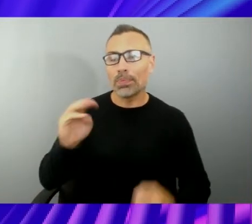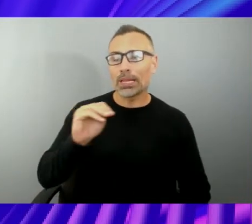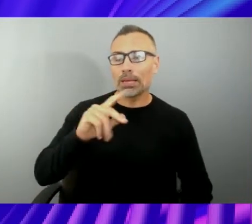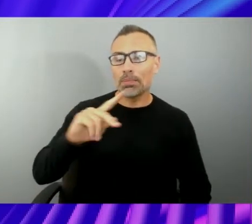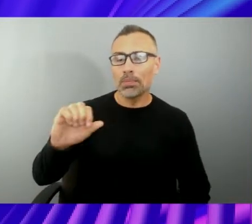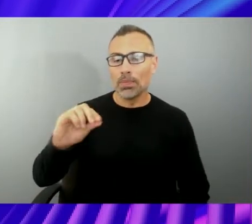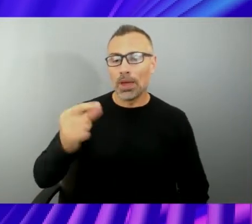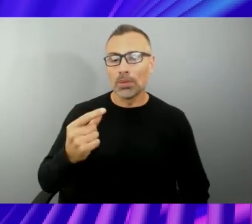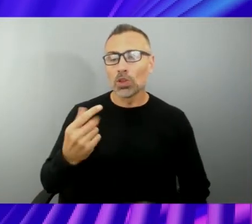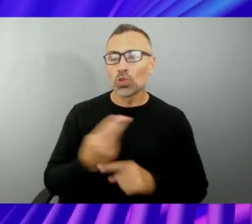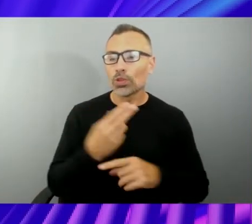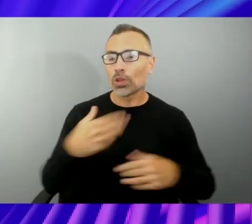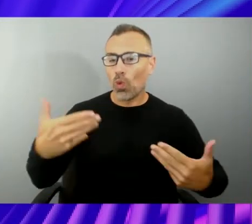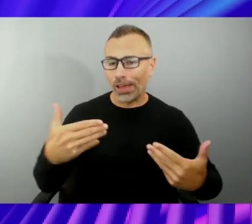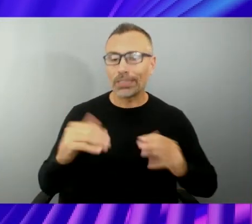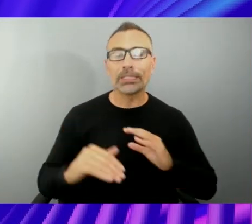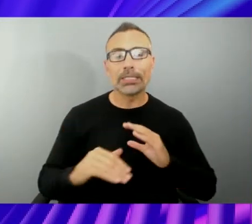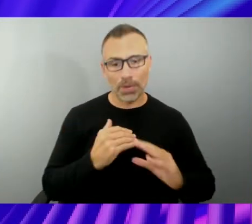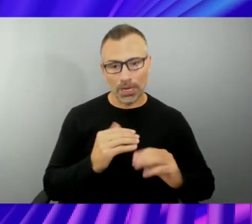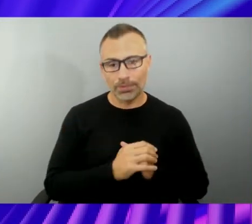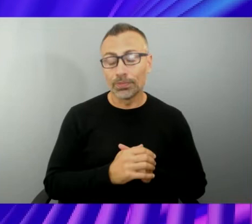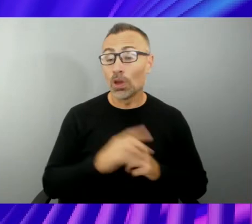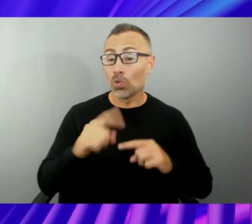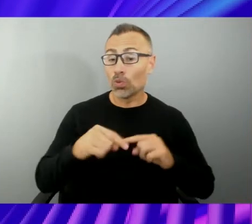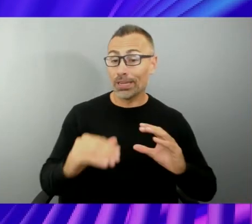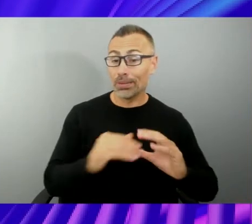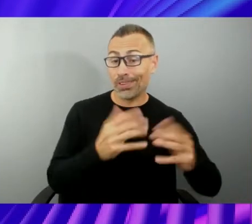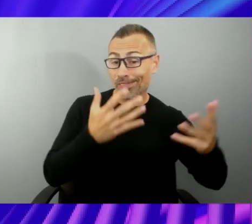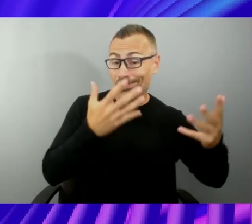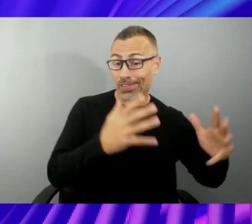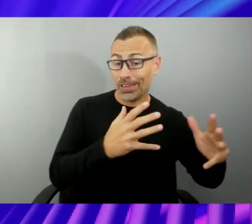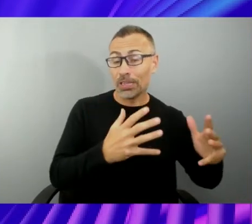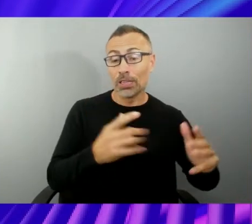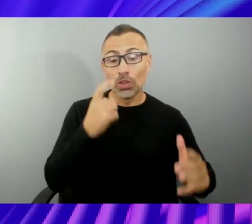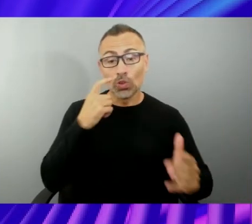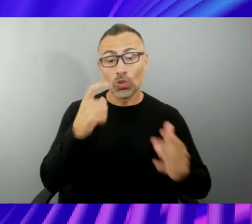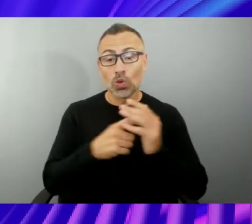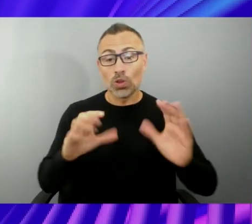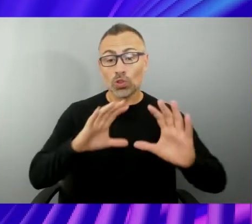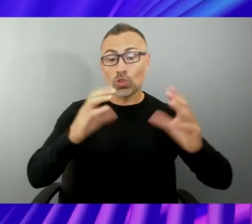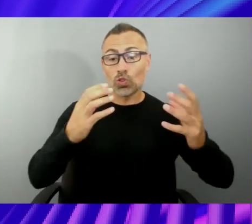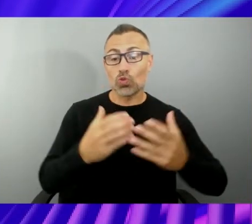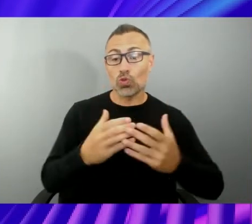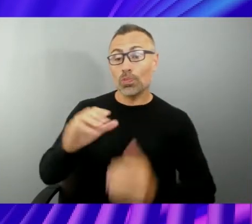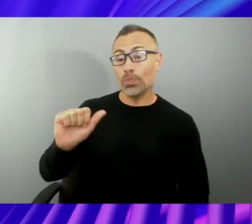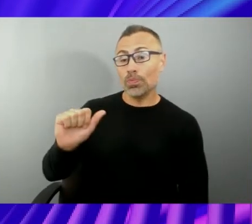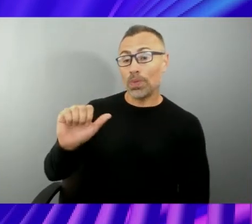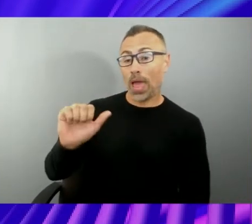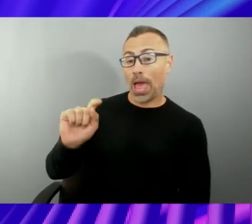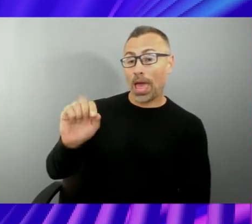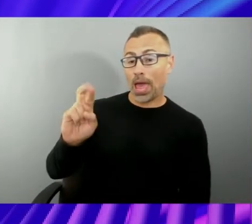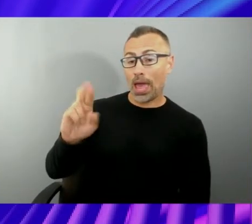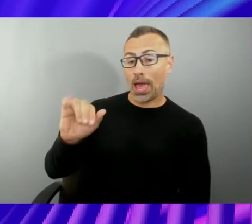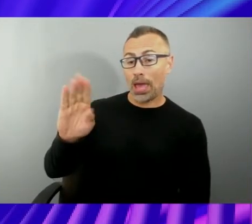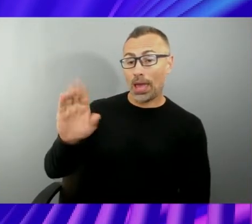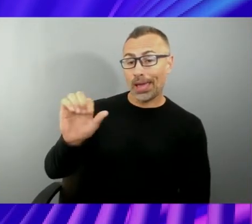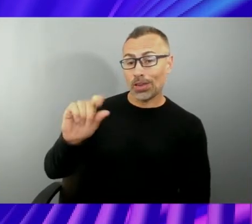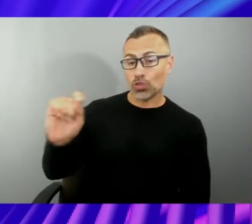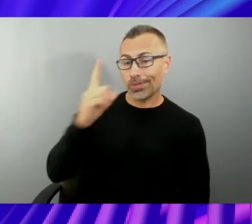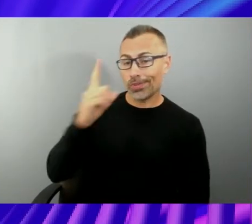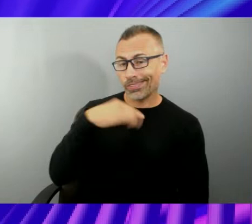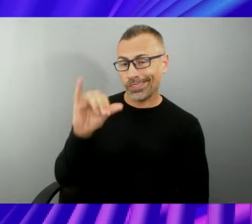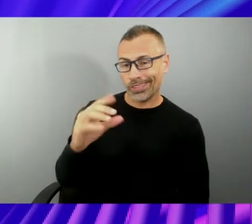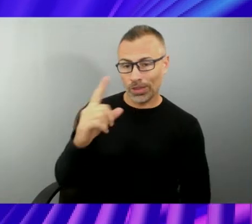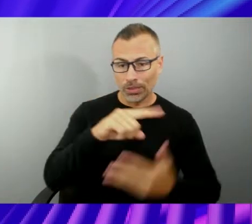email. Okay. Once email is done, then you see that group attribute. That is where we are going to make sure that we